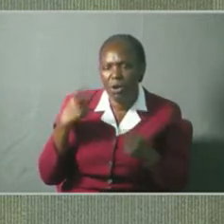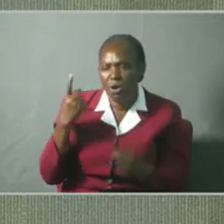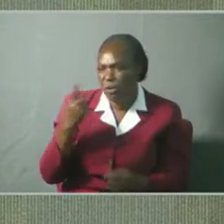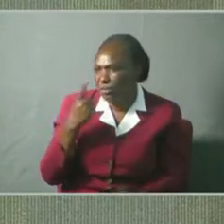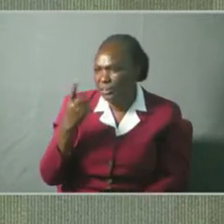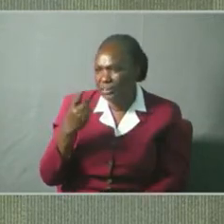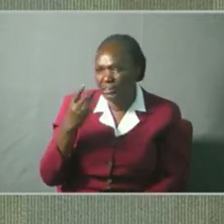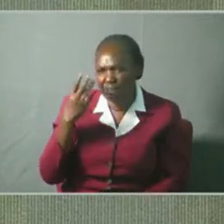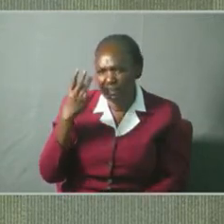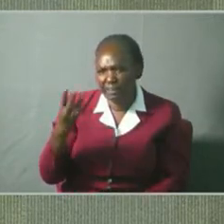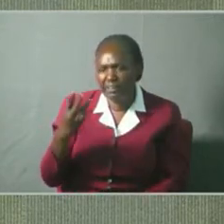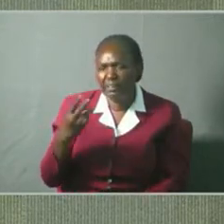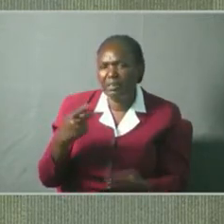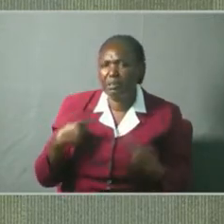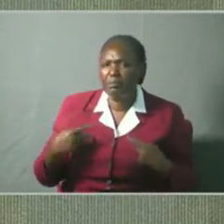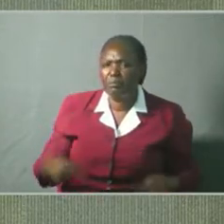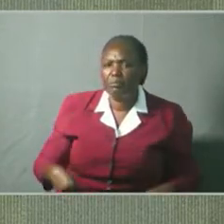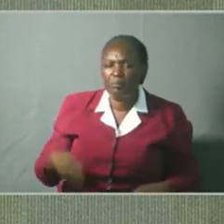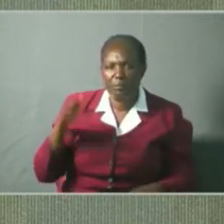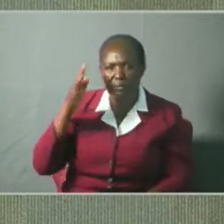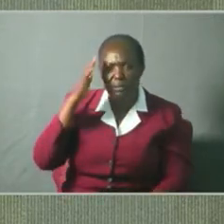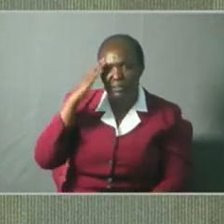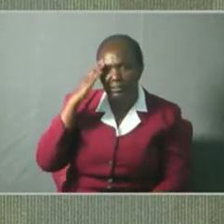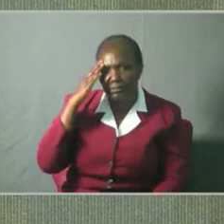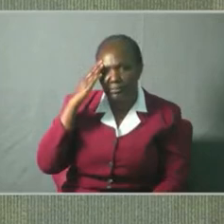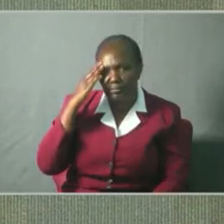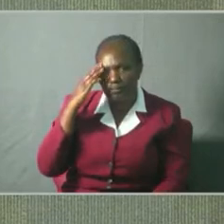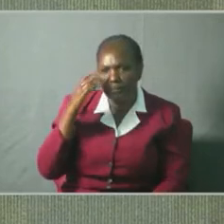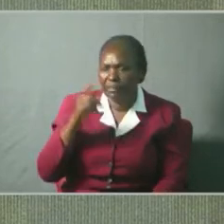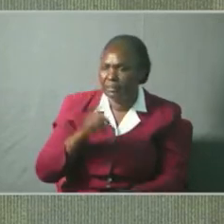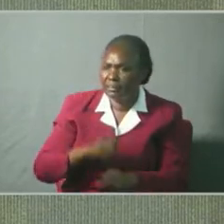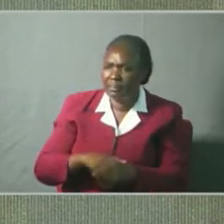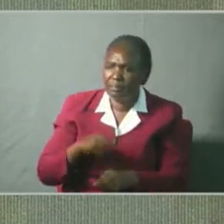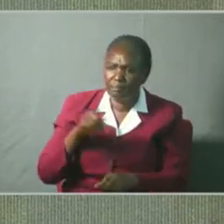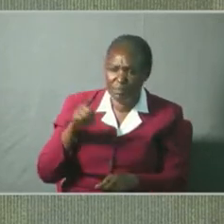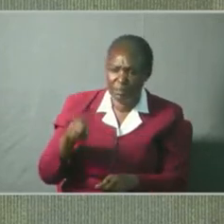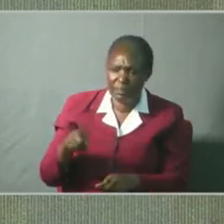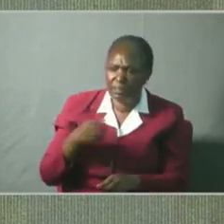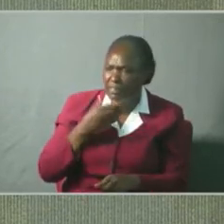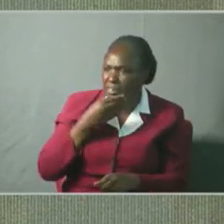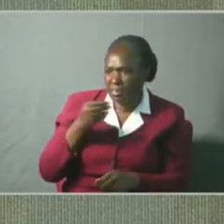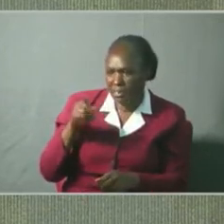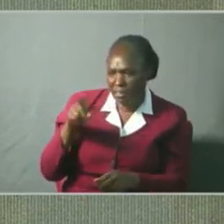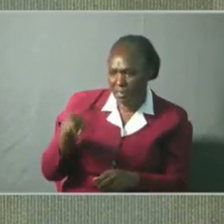knew. So, and when he lost his job,